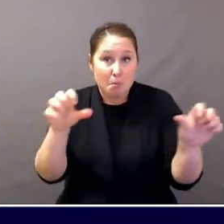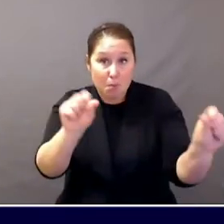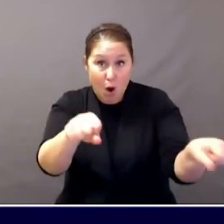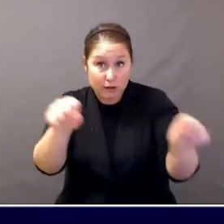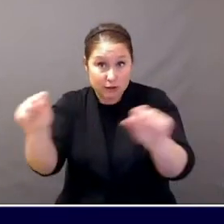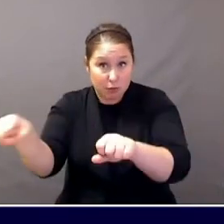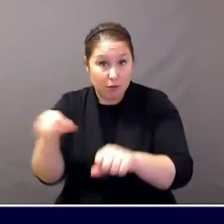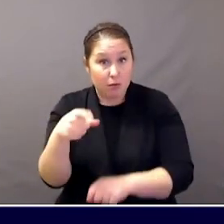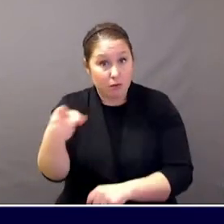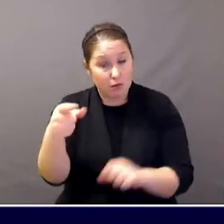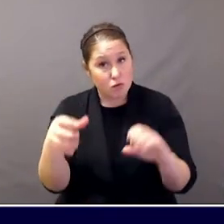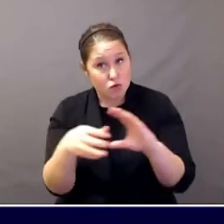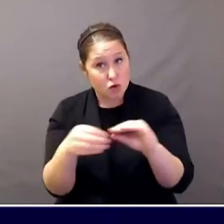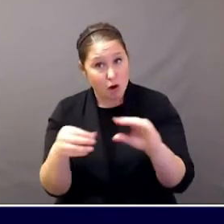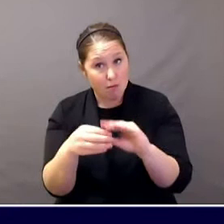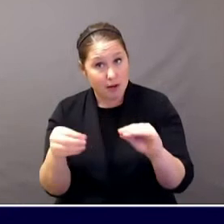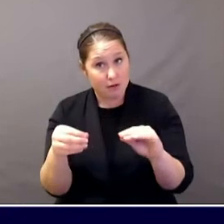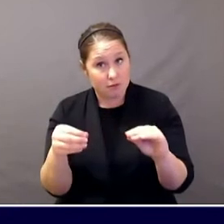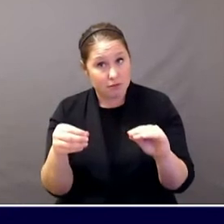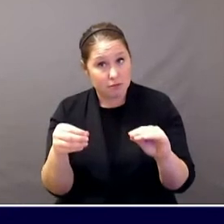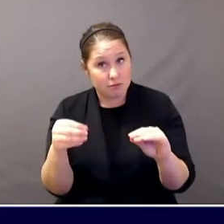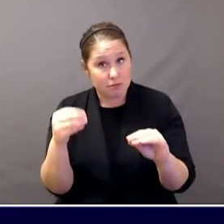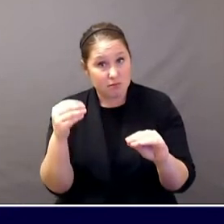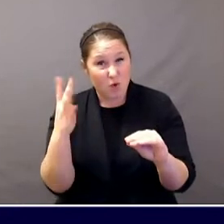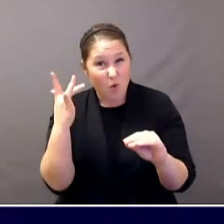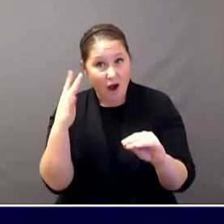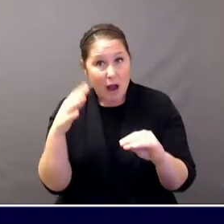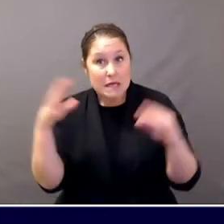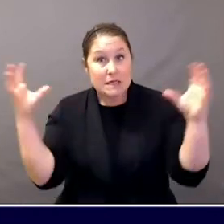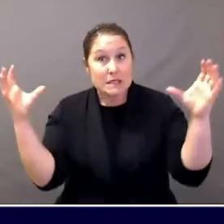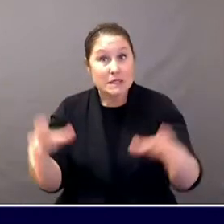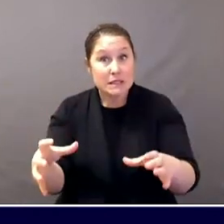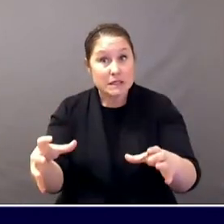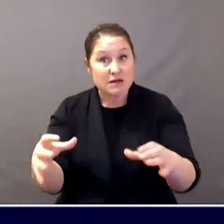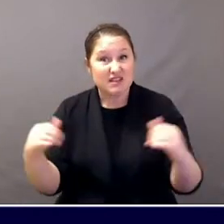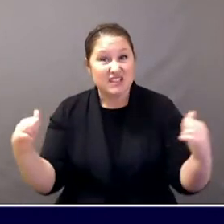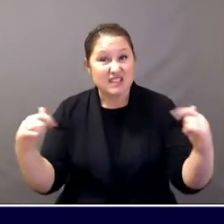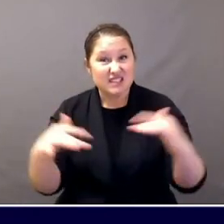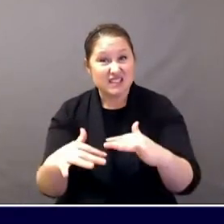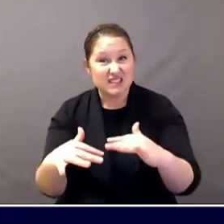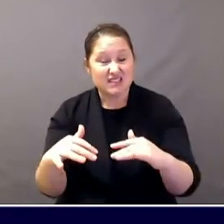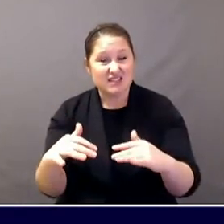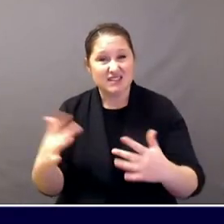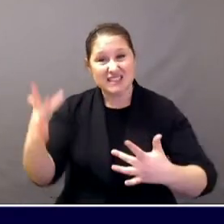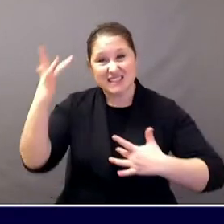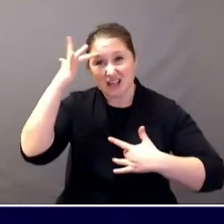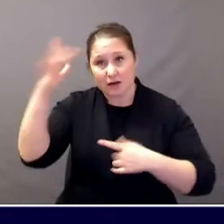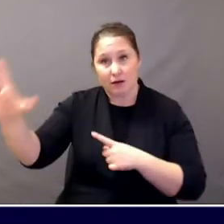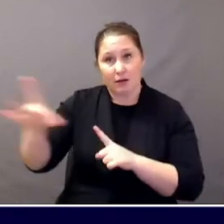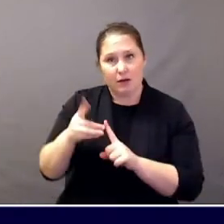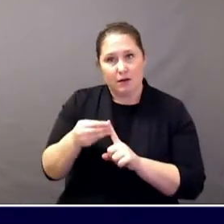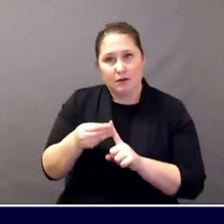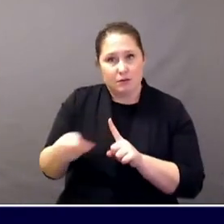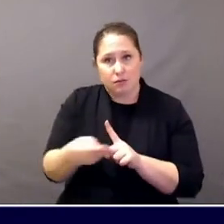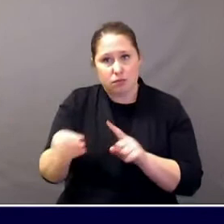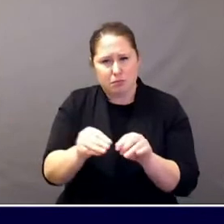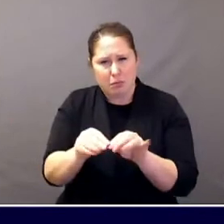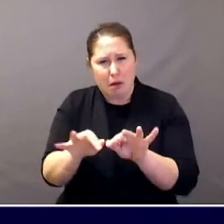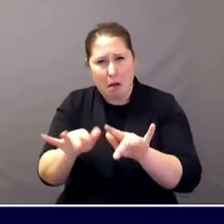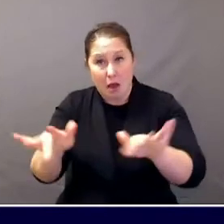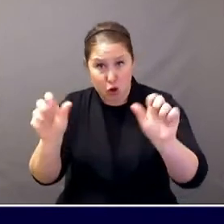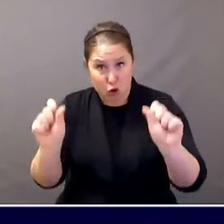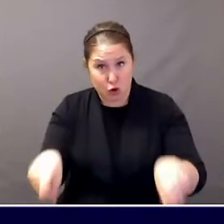possibly serving as venues to spread the virus? Serving as what? I'm sorry, Patrick. Serving as venues that could spread the